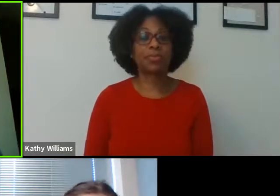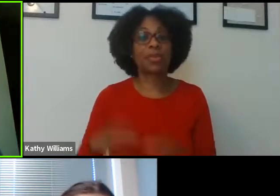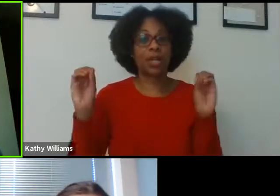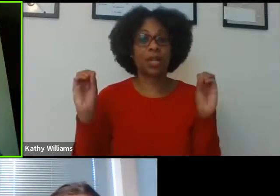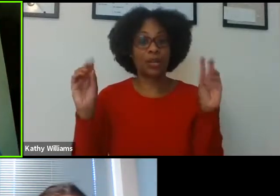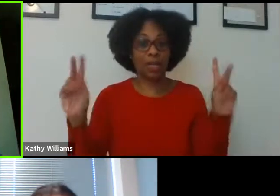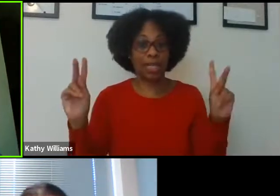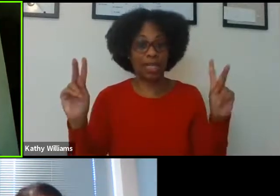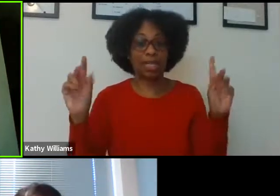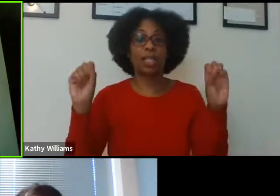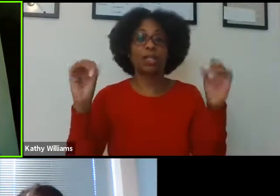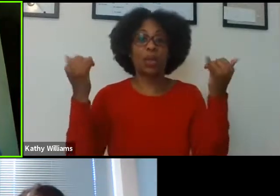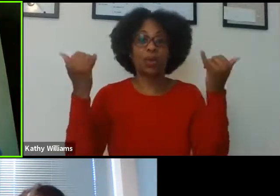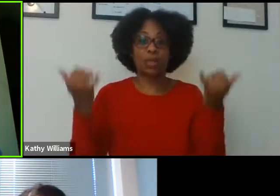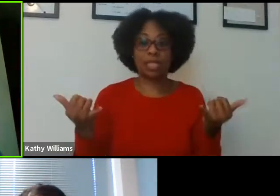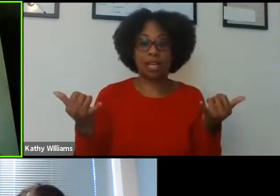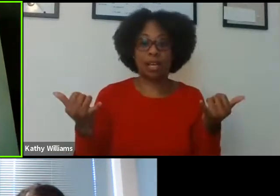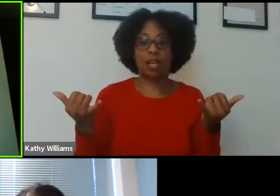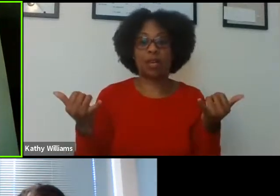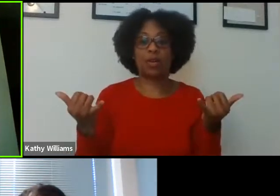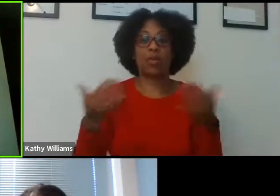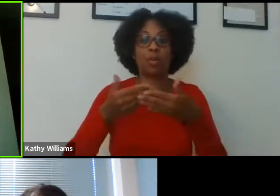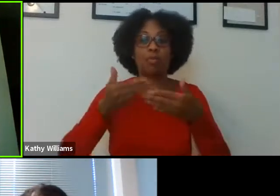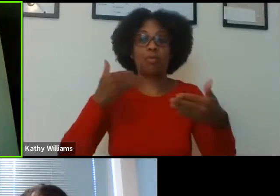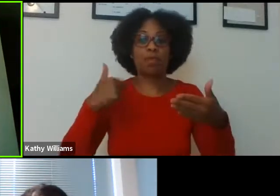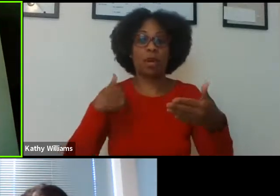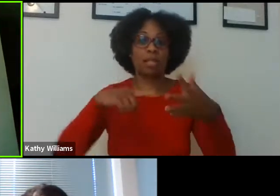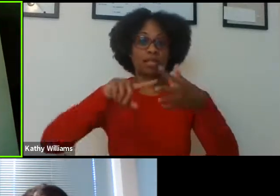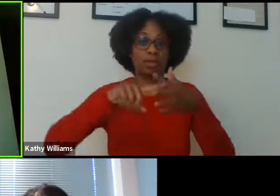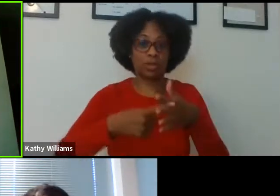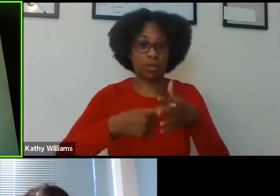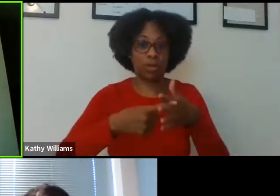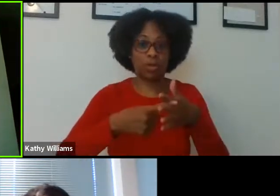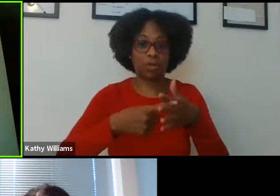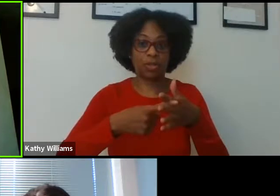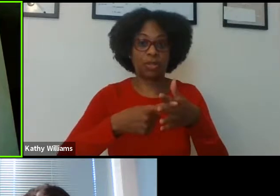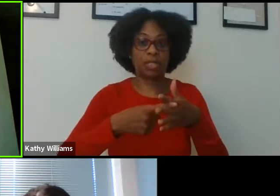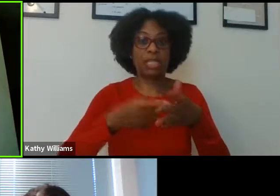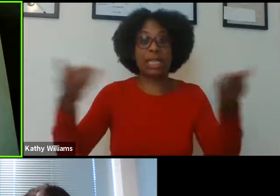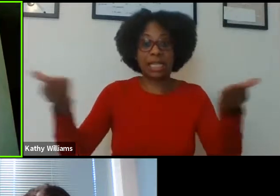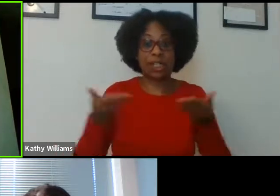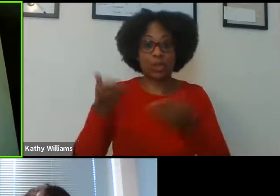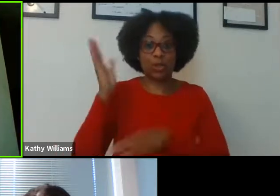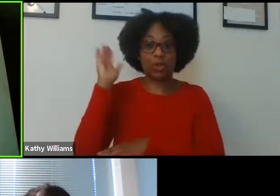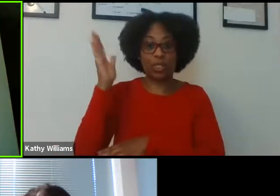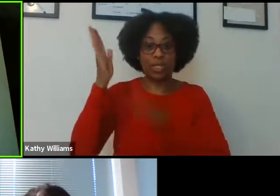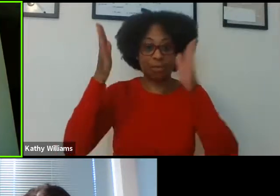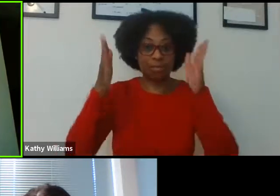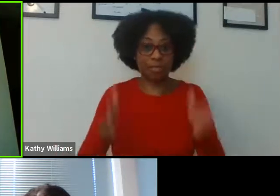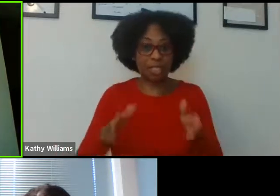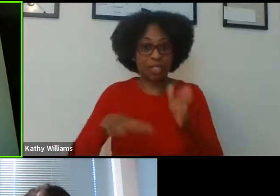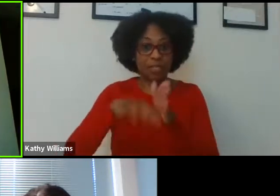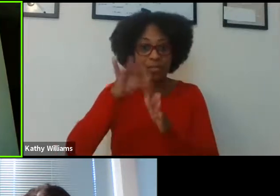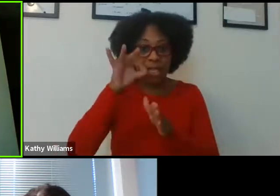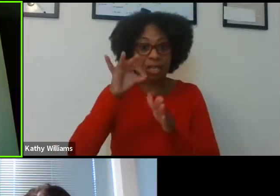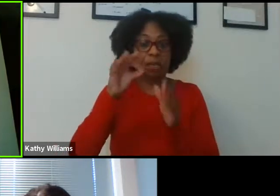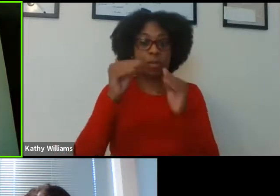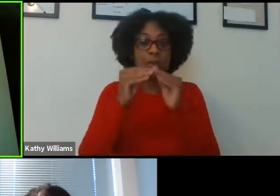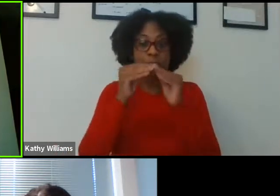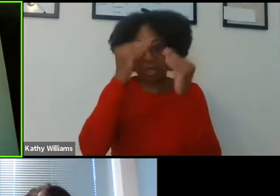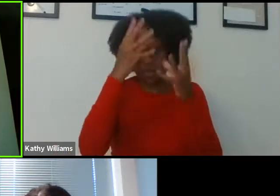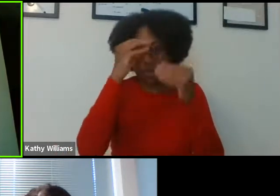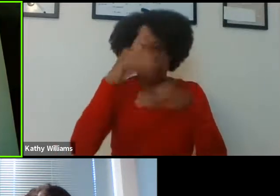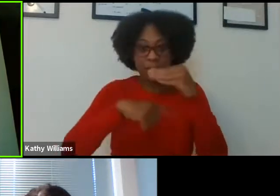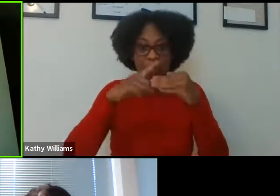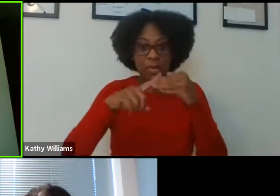Okay, so now, before I start introducing the speakers, to find out more information about all of